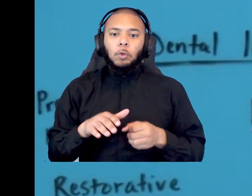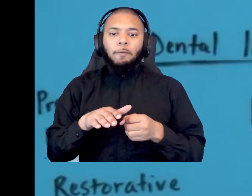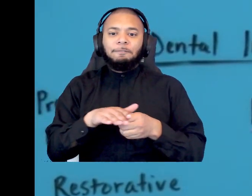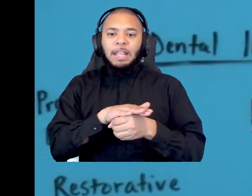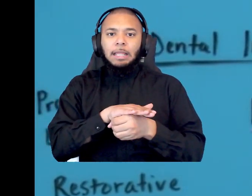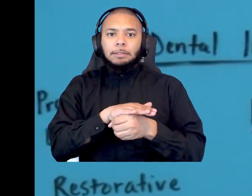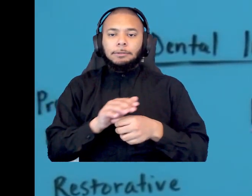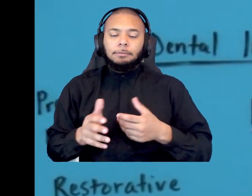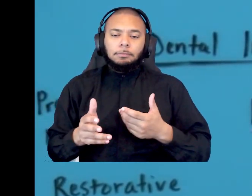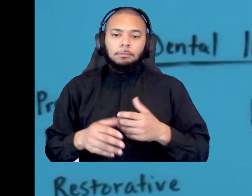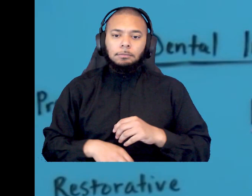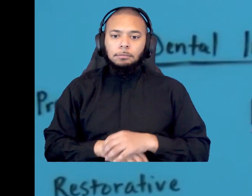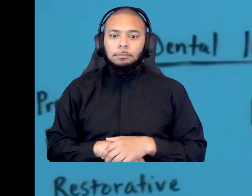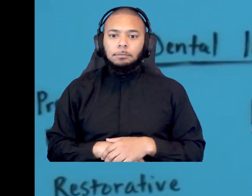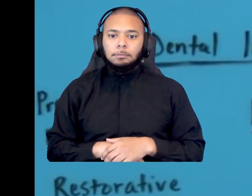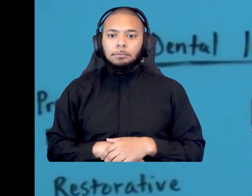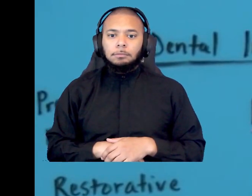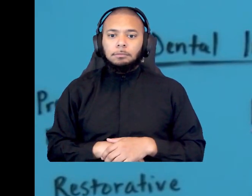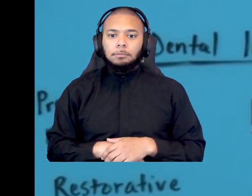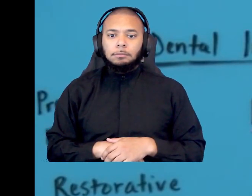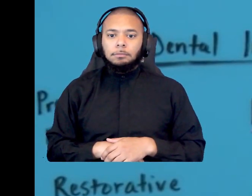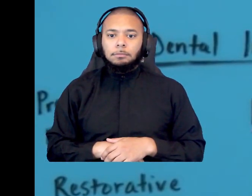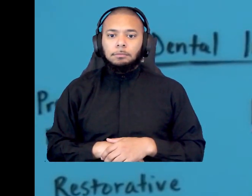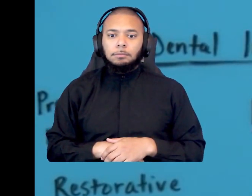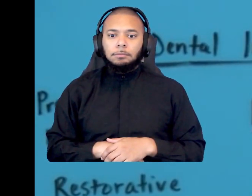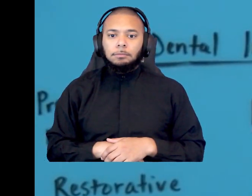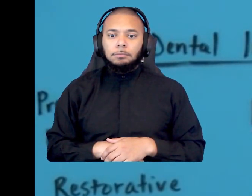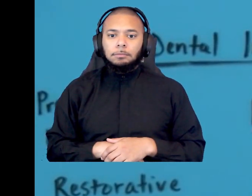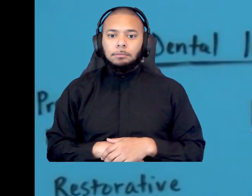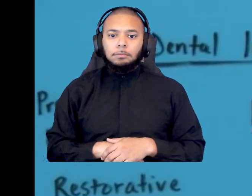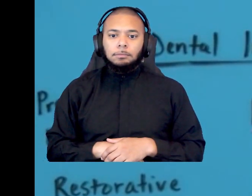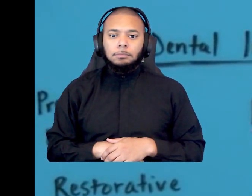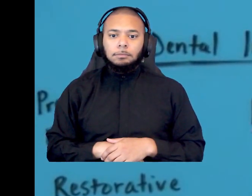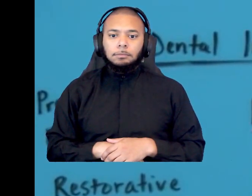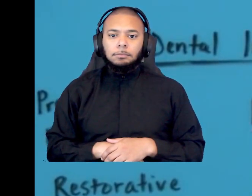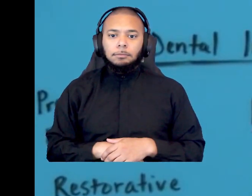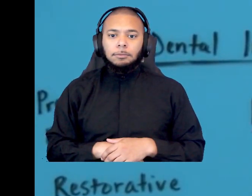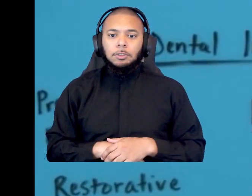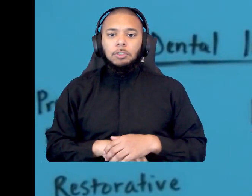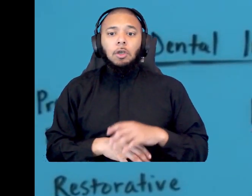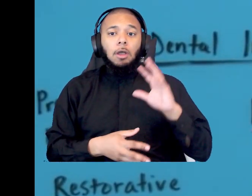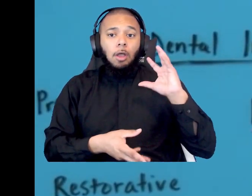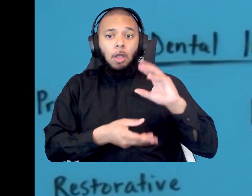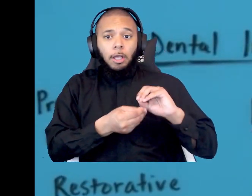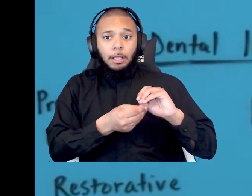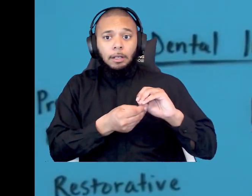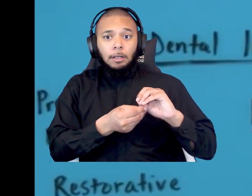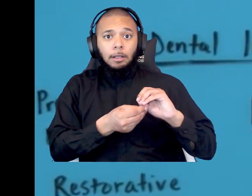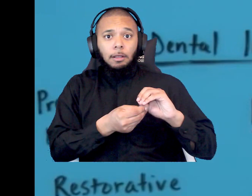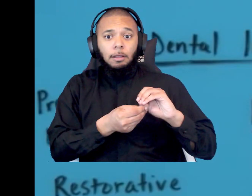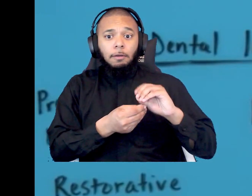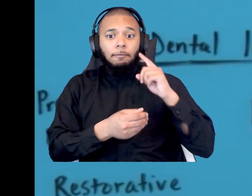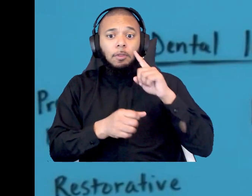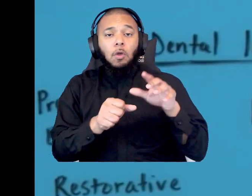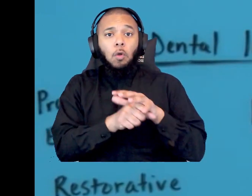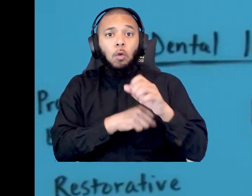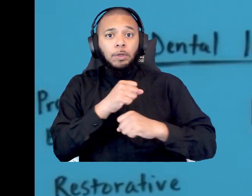between premiums and between services. So $290 is my dental expense for the full